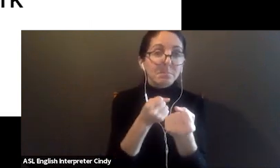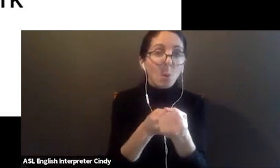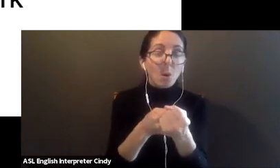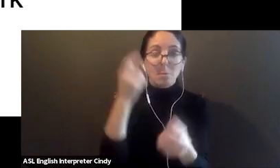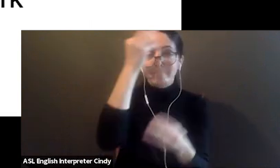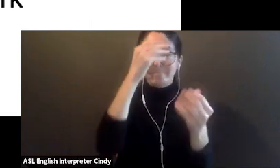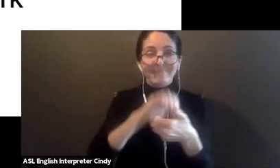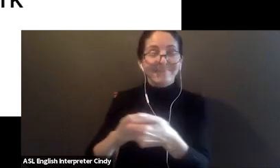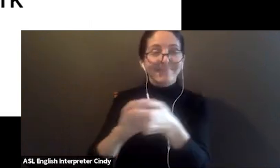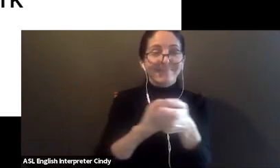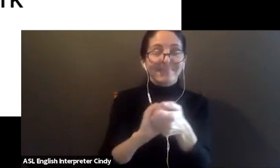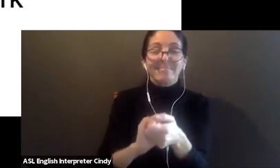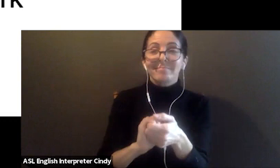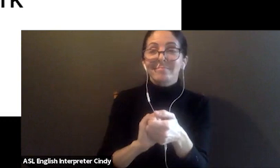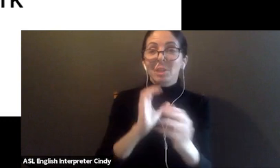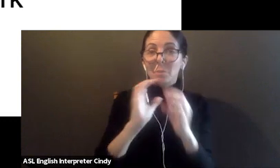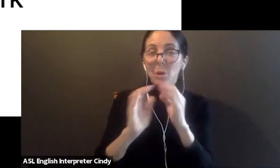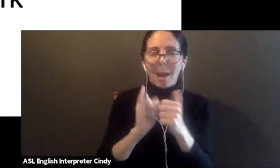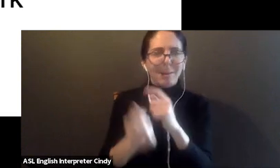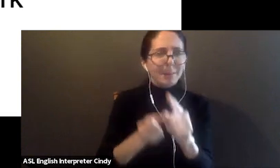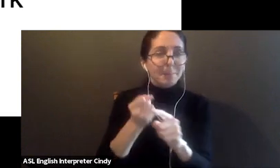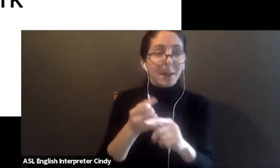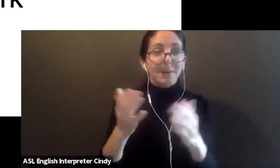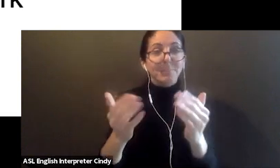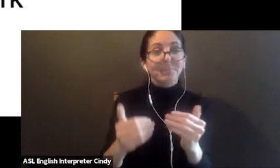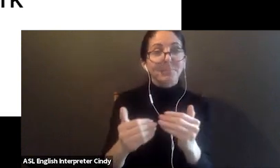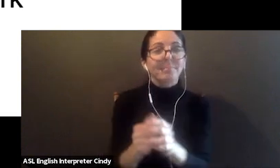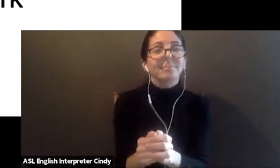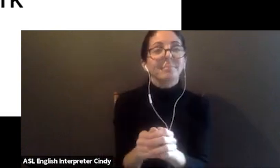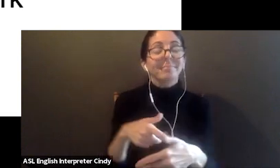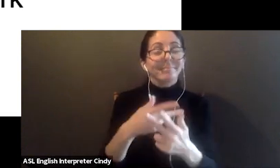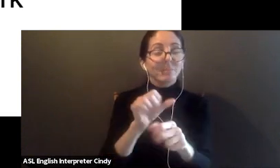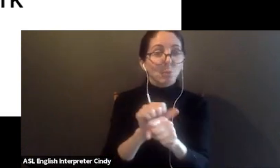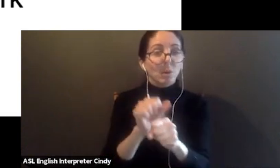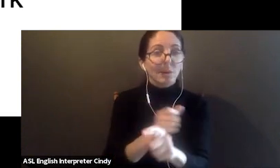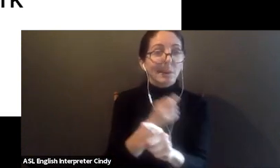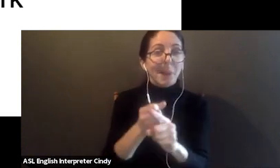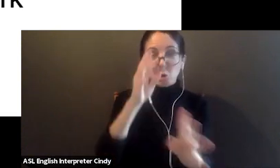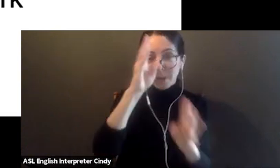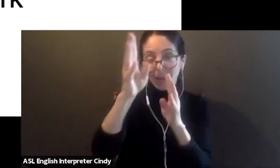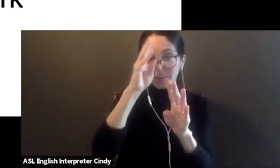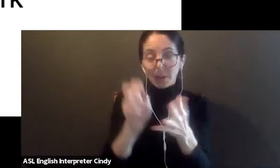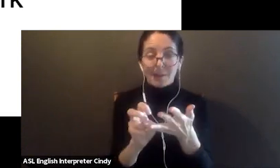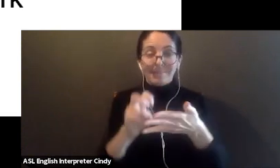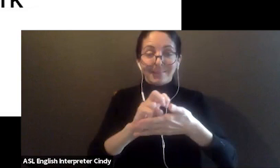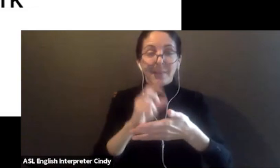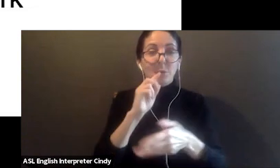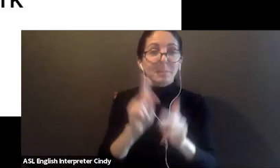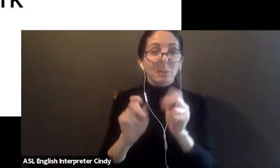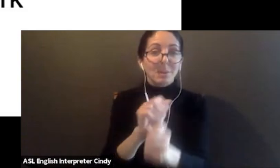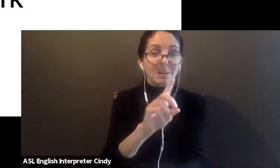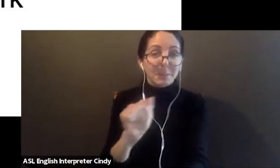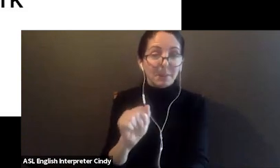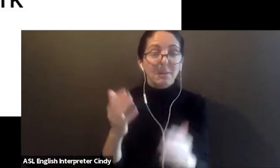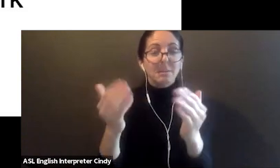and communication? How does remote work impact productivity and career advancement for people with disabilities? And how